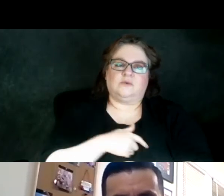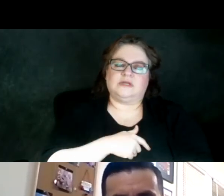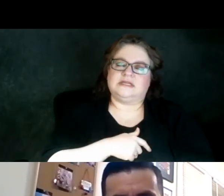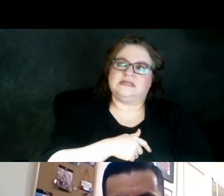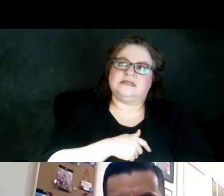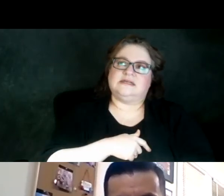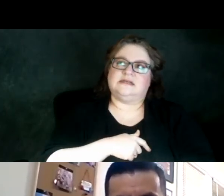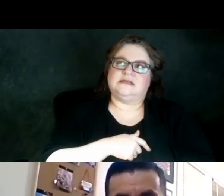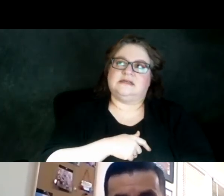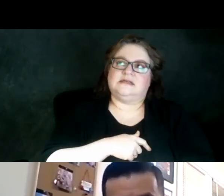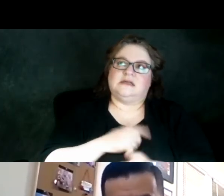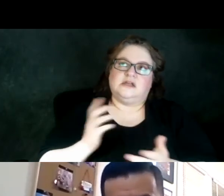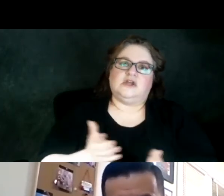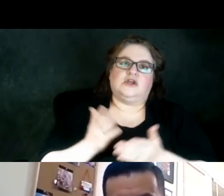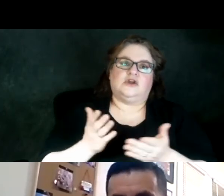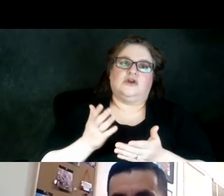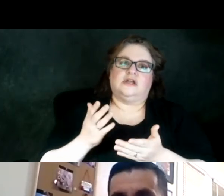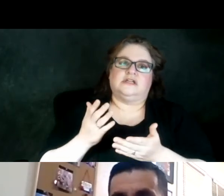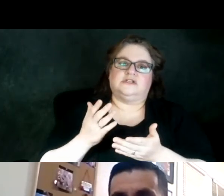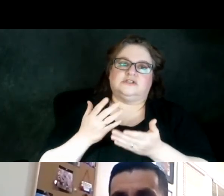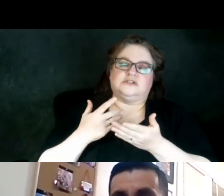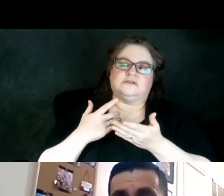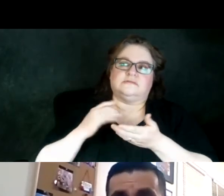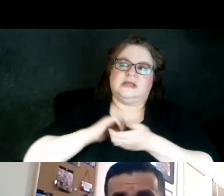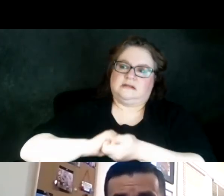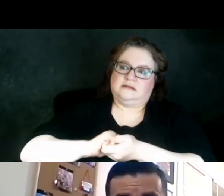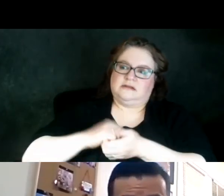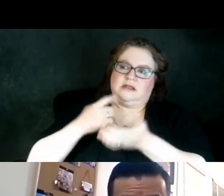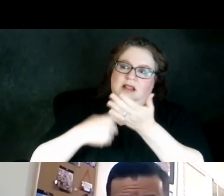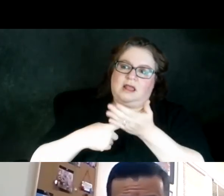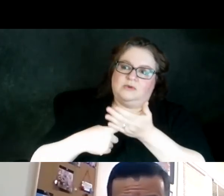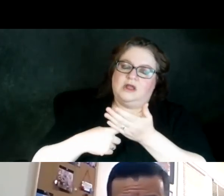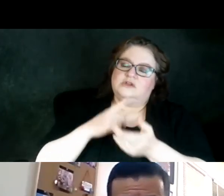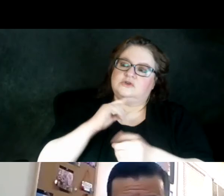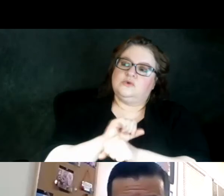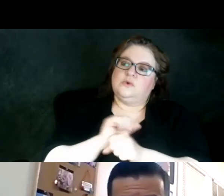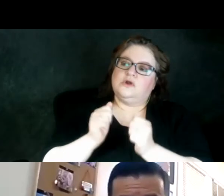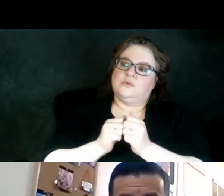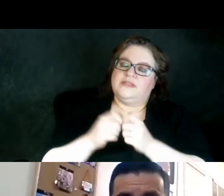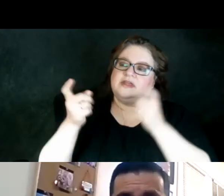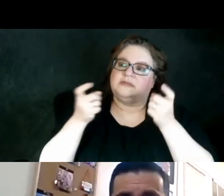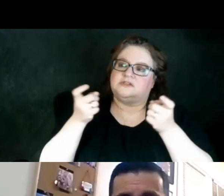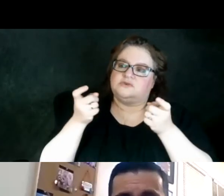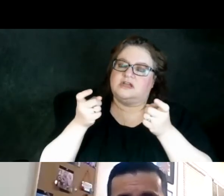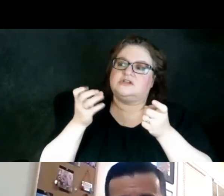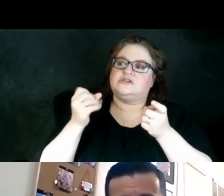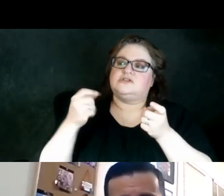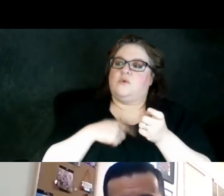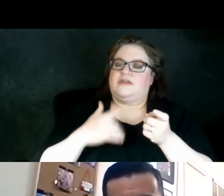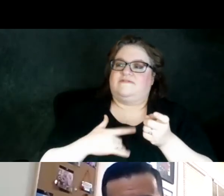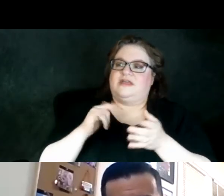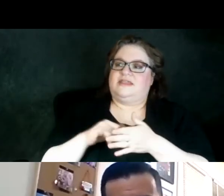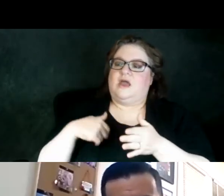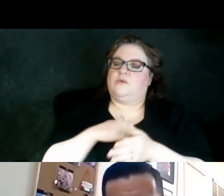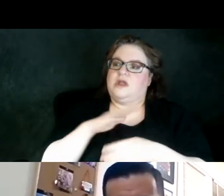we encourage collaboration. We encourage to be able to work with the administration so that we feel like we